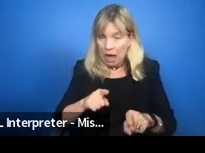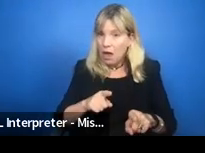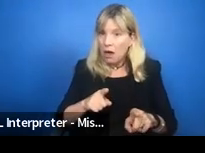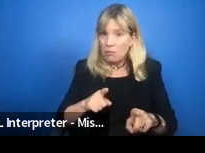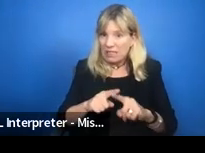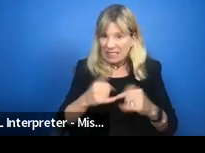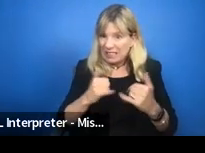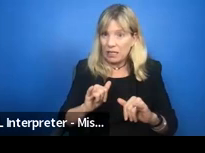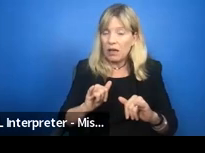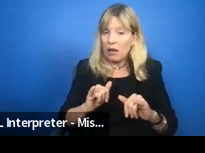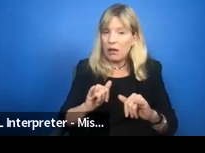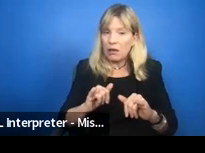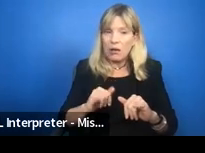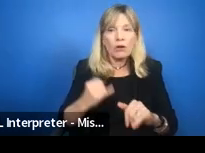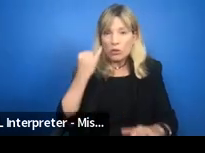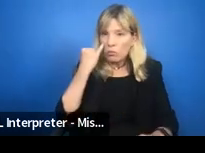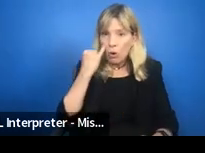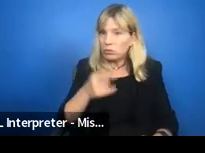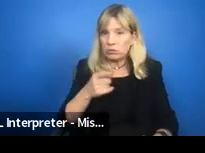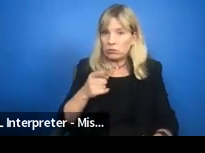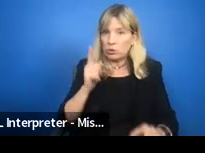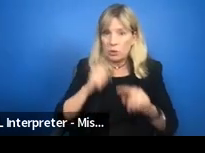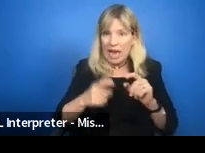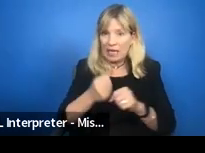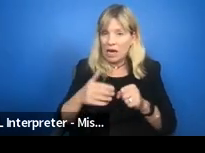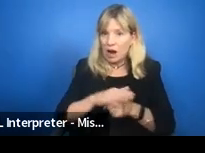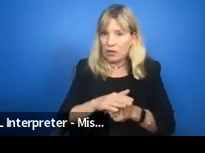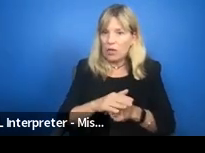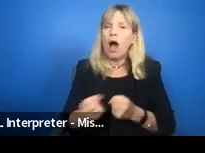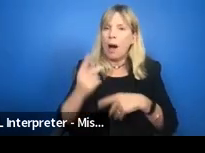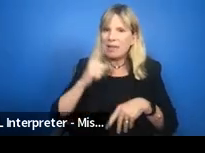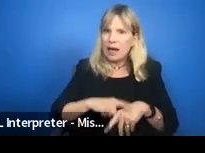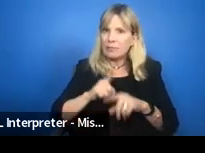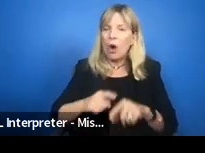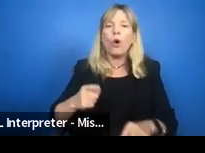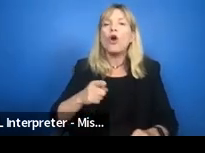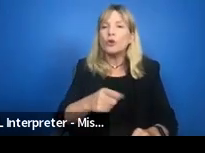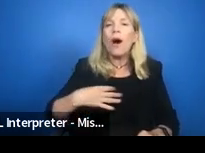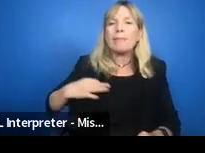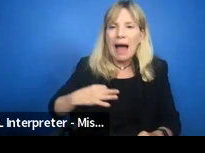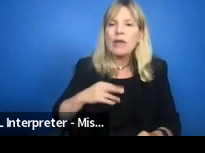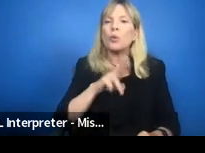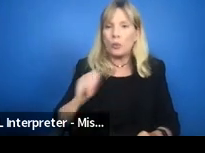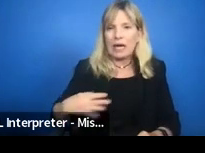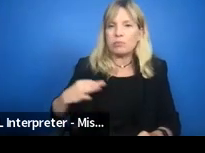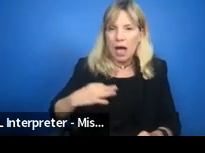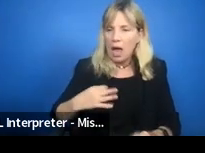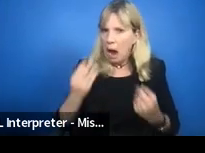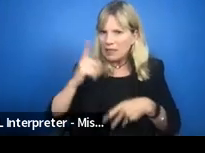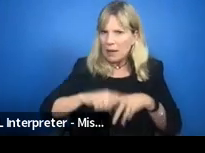able to, you're not able to get coverage. How many times can you apply, or it's gonna